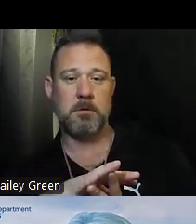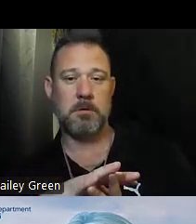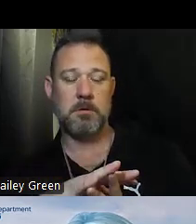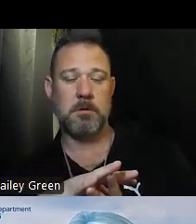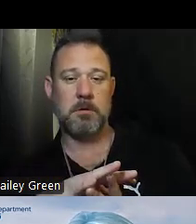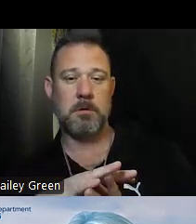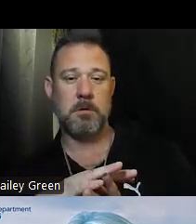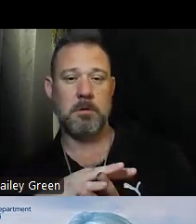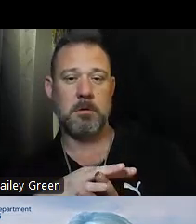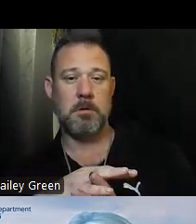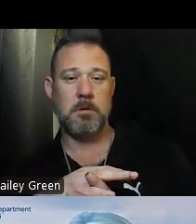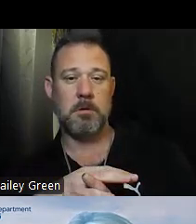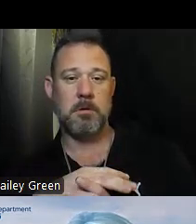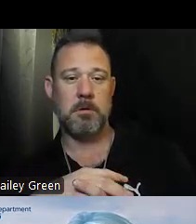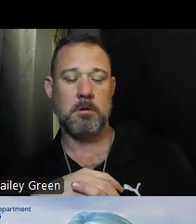Okay. There.